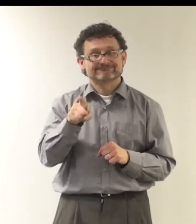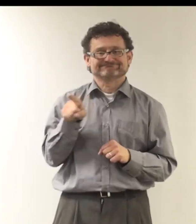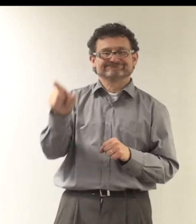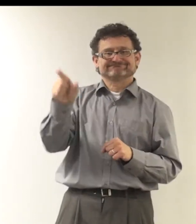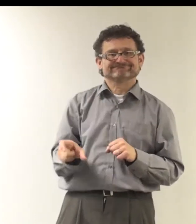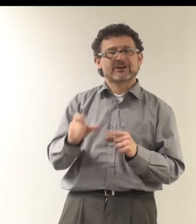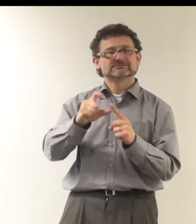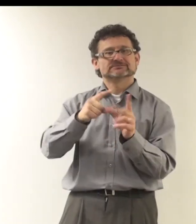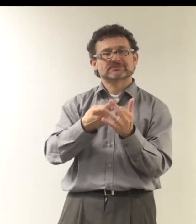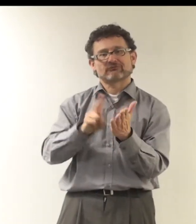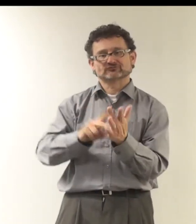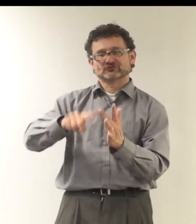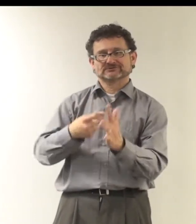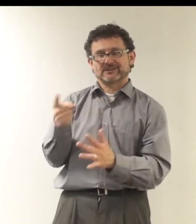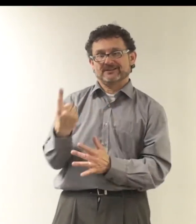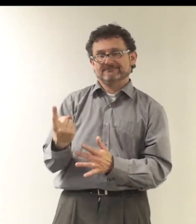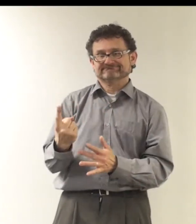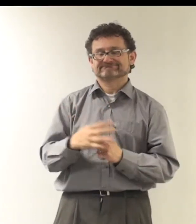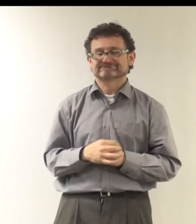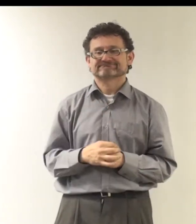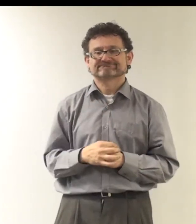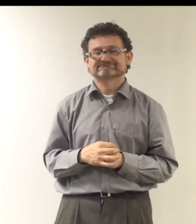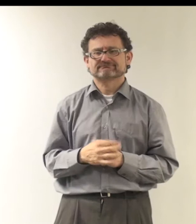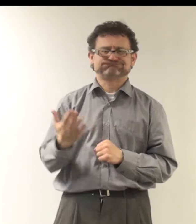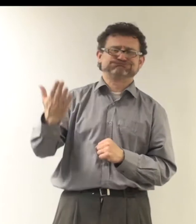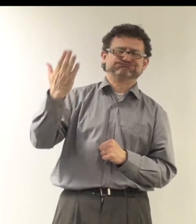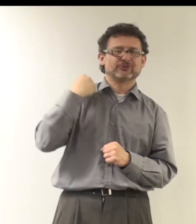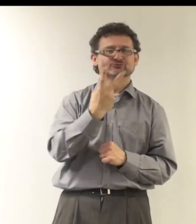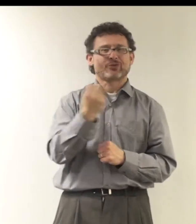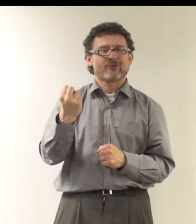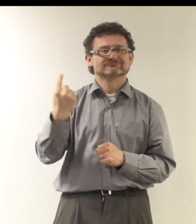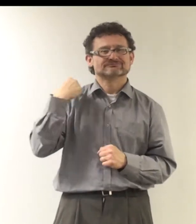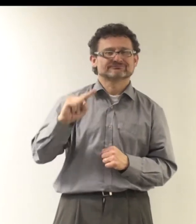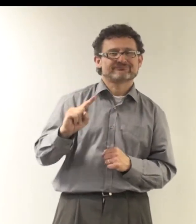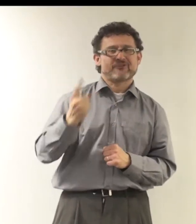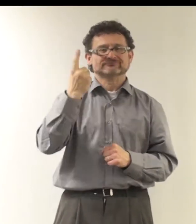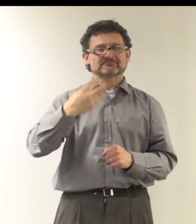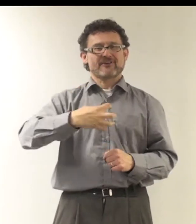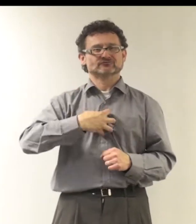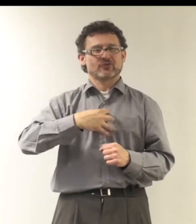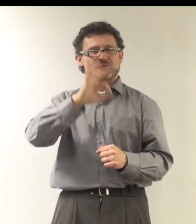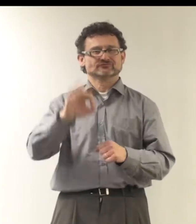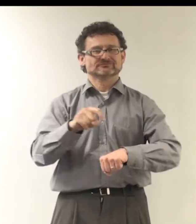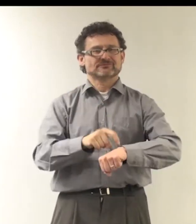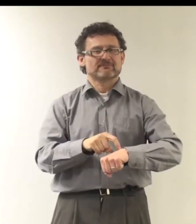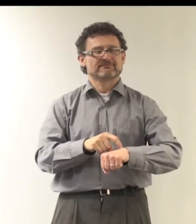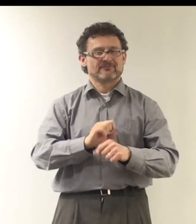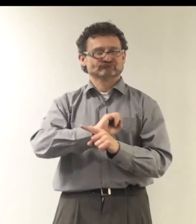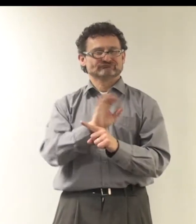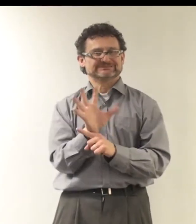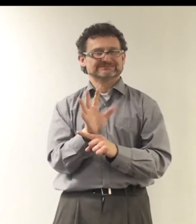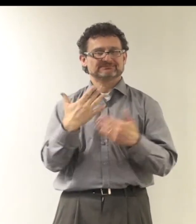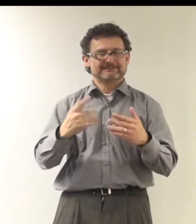we wanted money for the anti-bridge campaigners, and he actually had to give us £50,000. It was a condition of our supporting his budget.